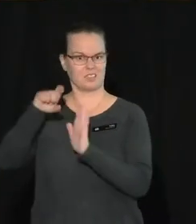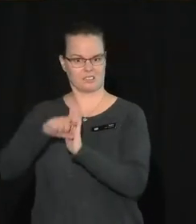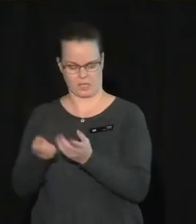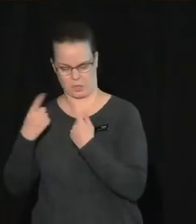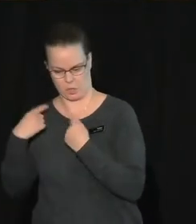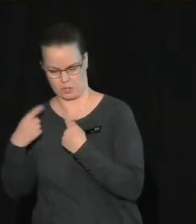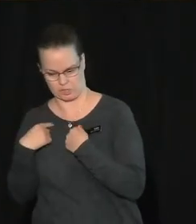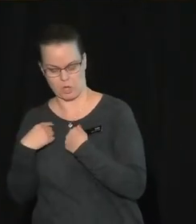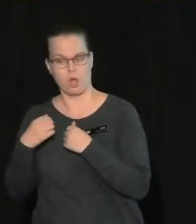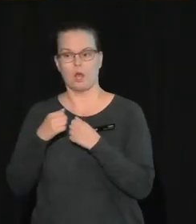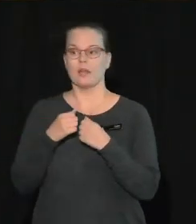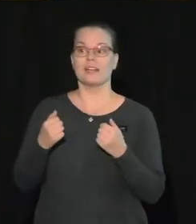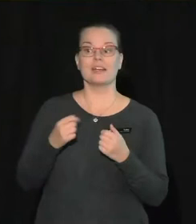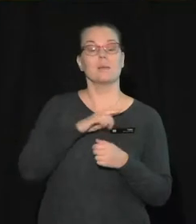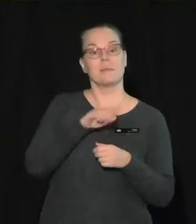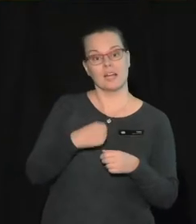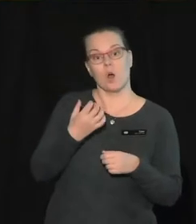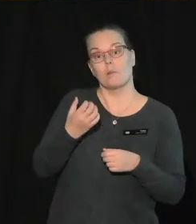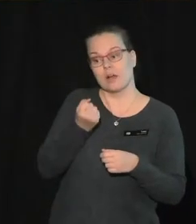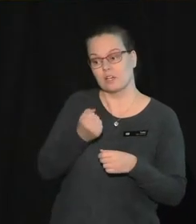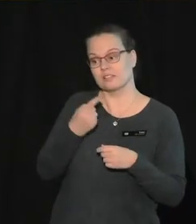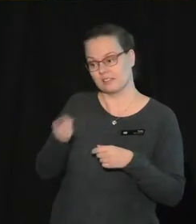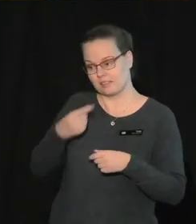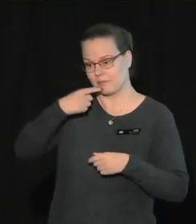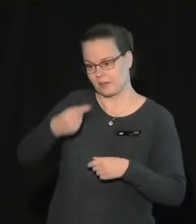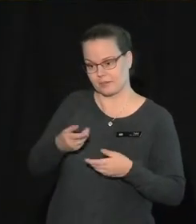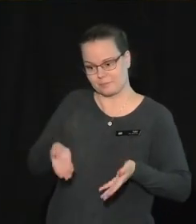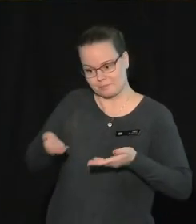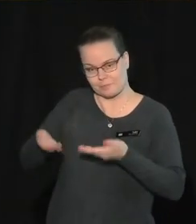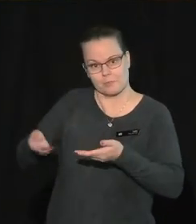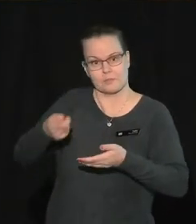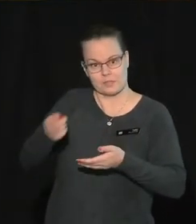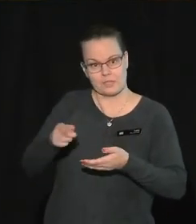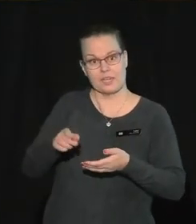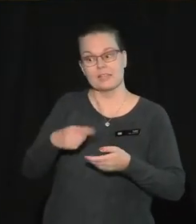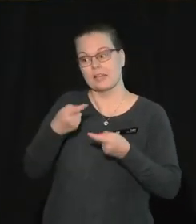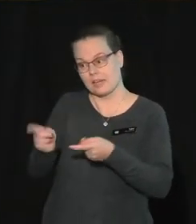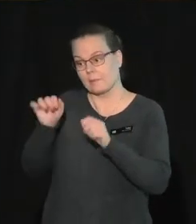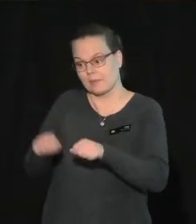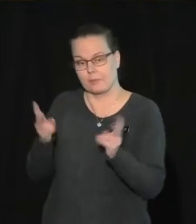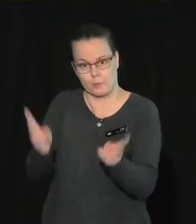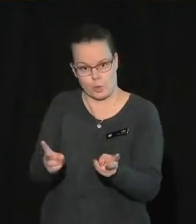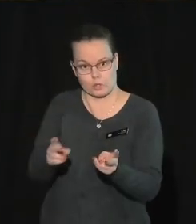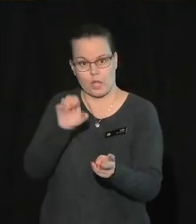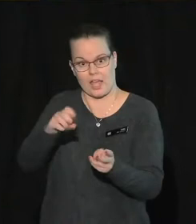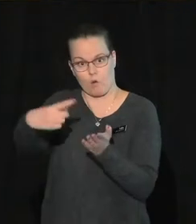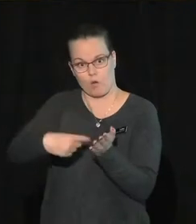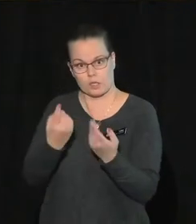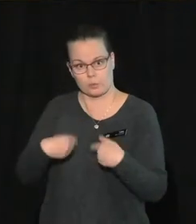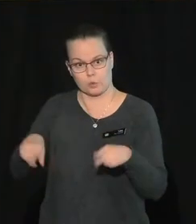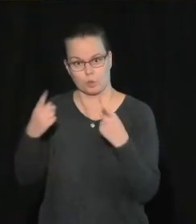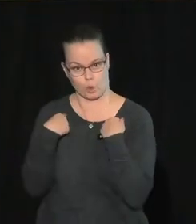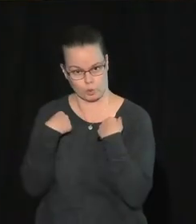the possibility for adhering to the European requirements. As I